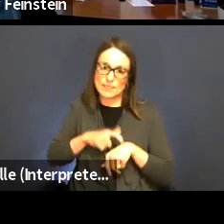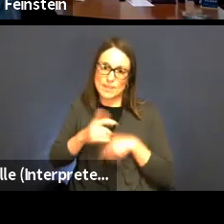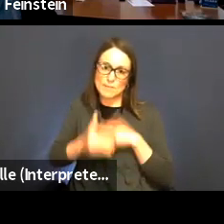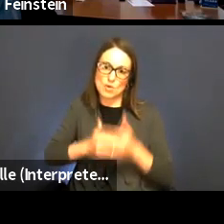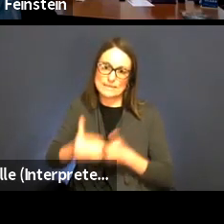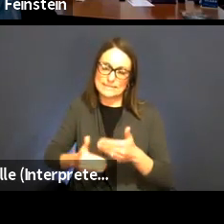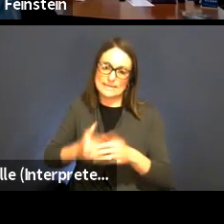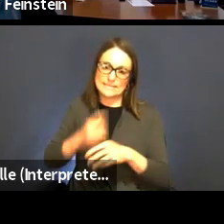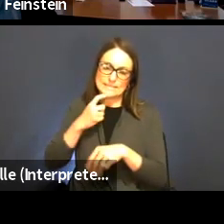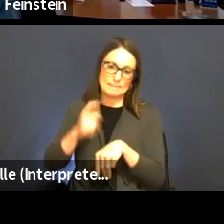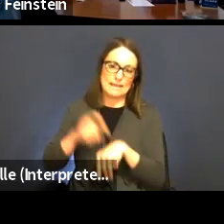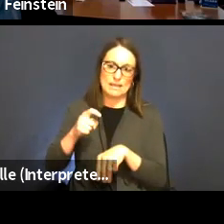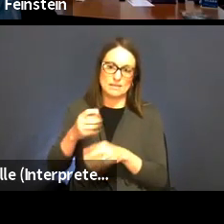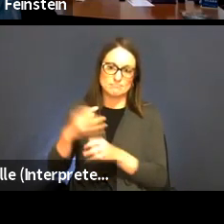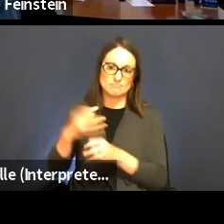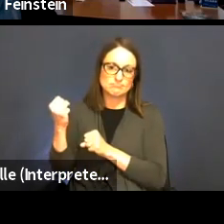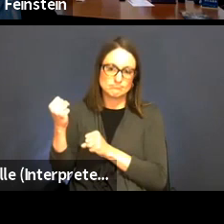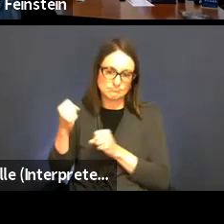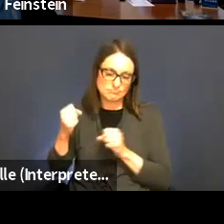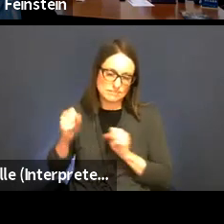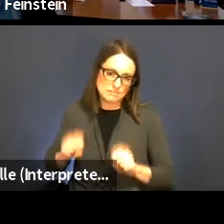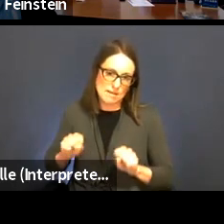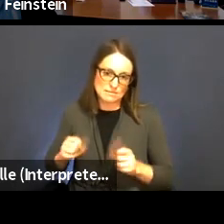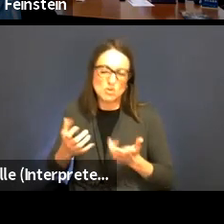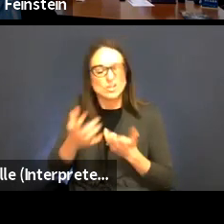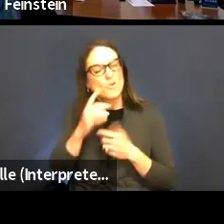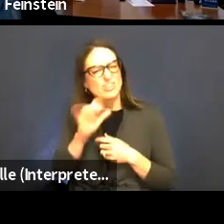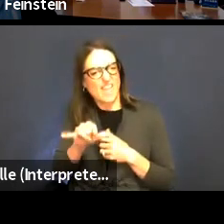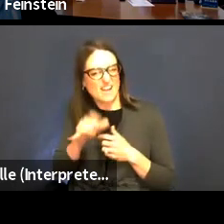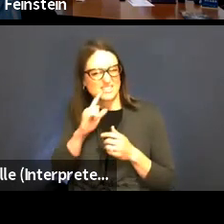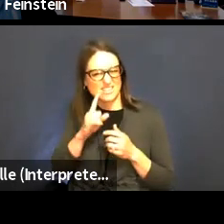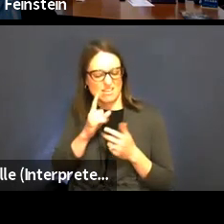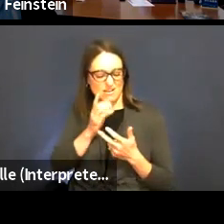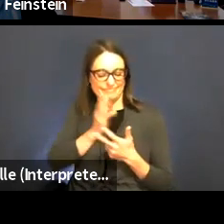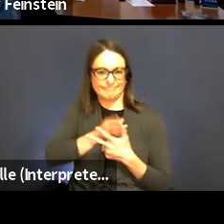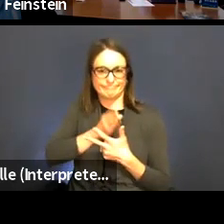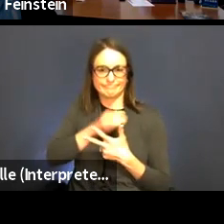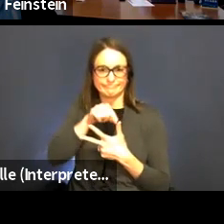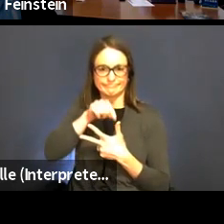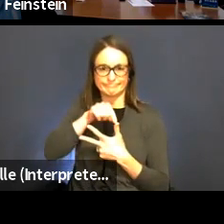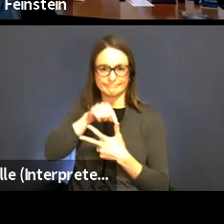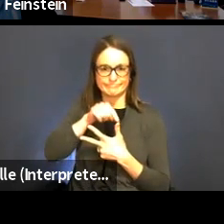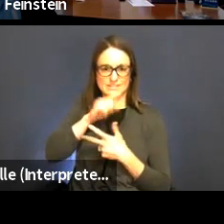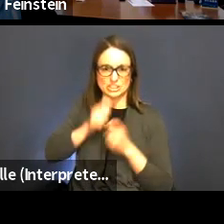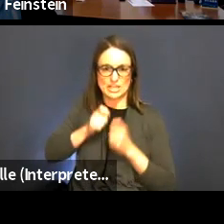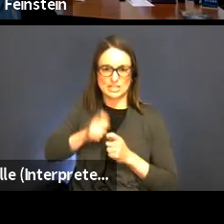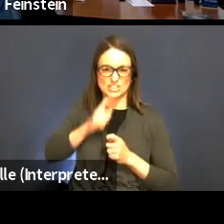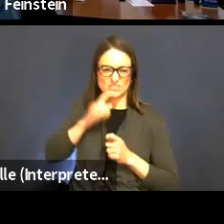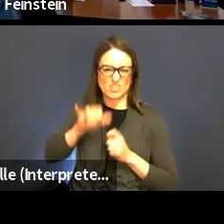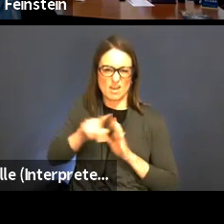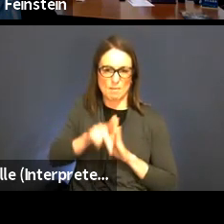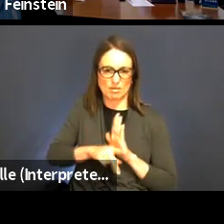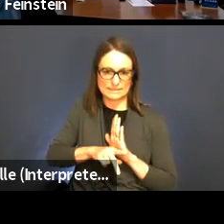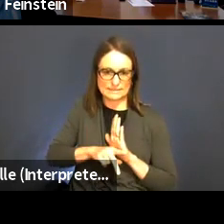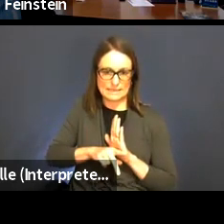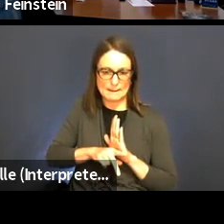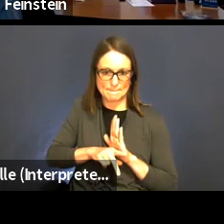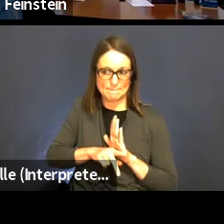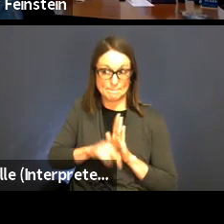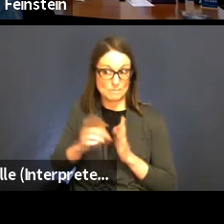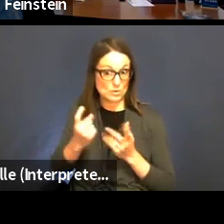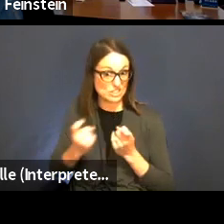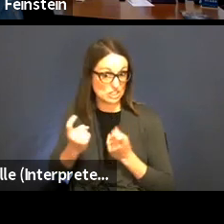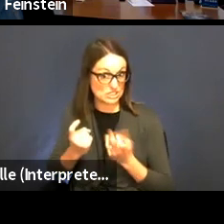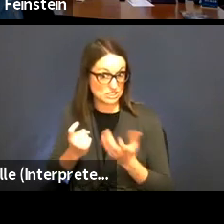can. Those are the main changes in the policy. Yeah, are there any